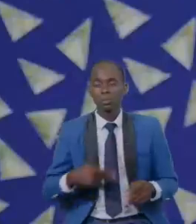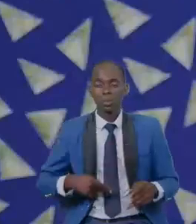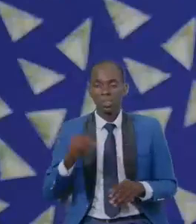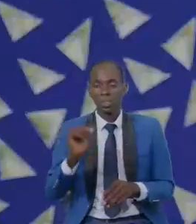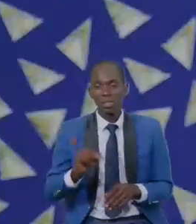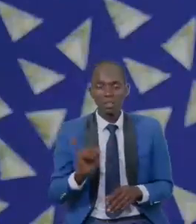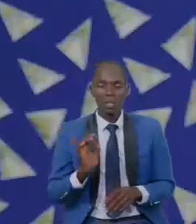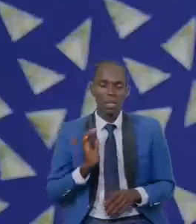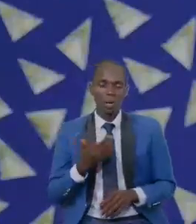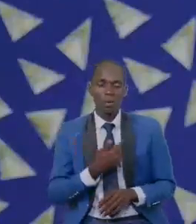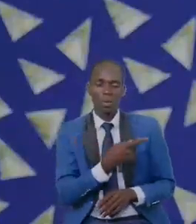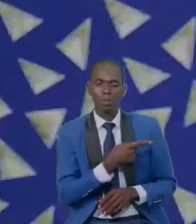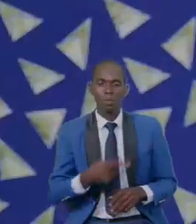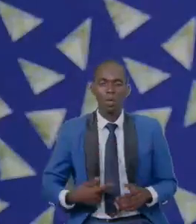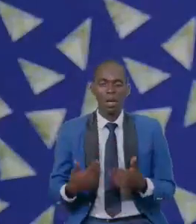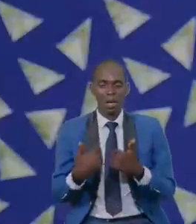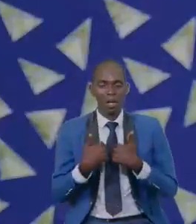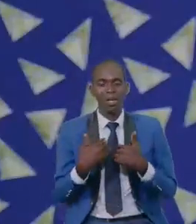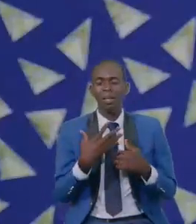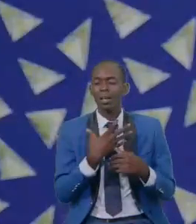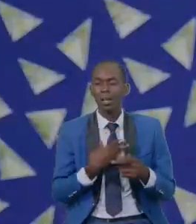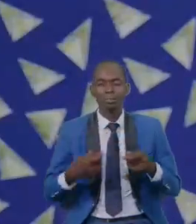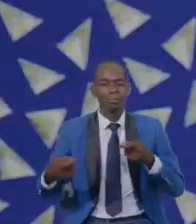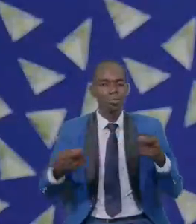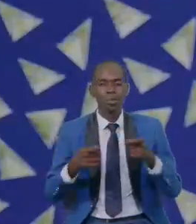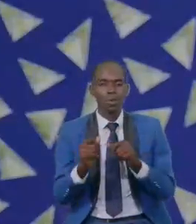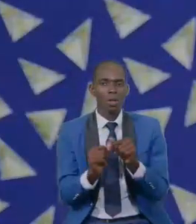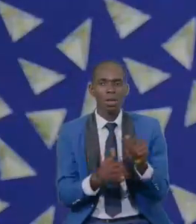he possesses everything.